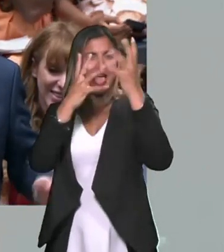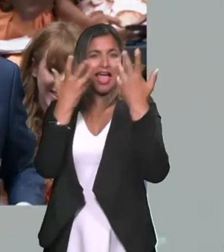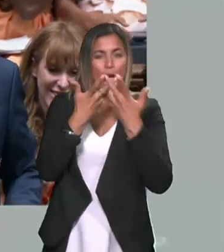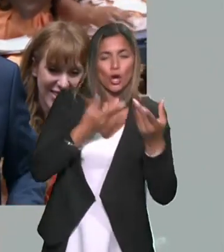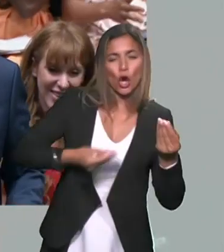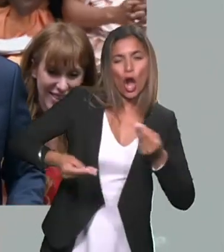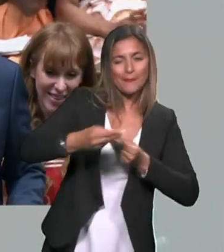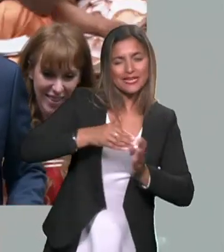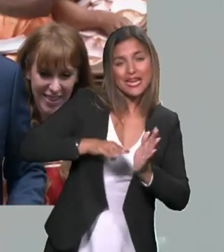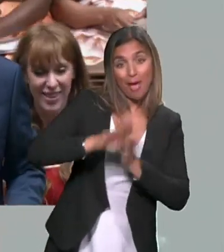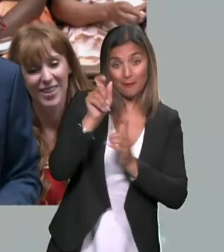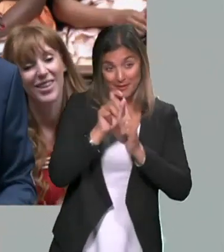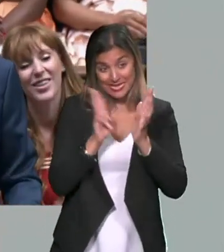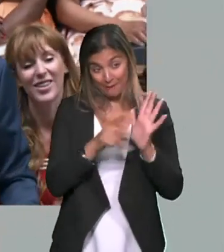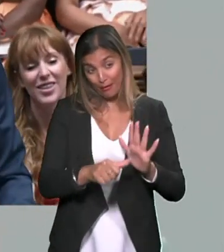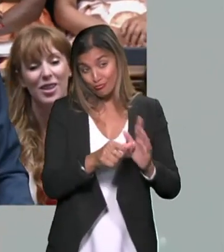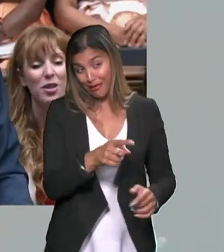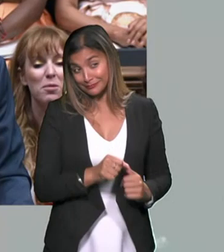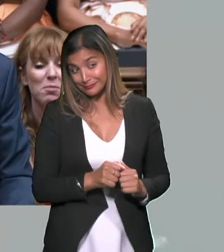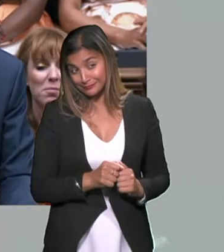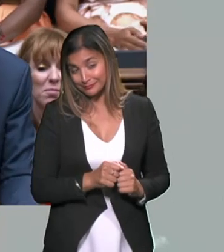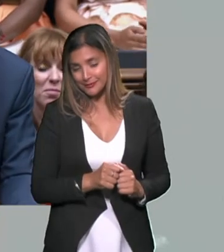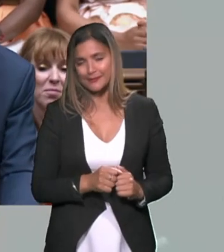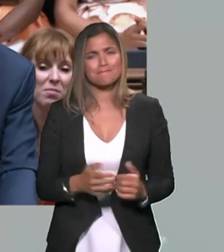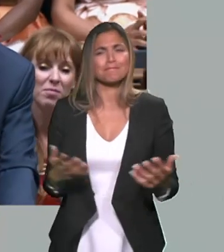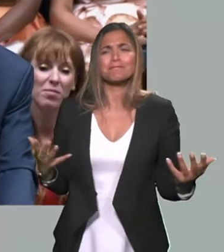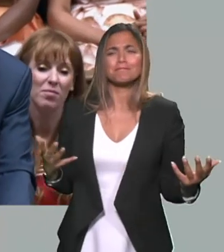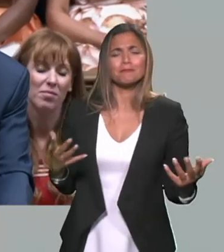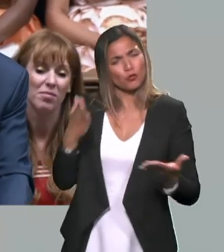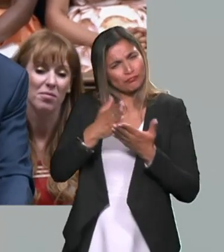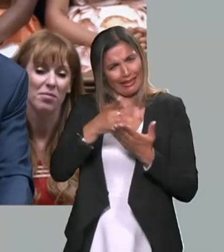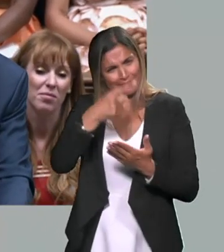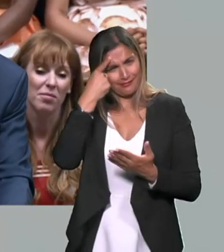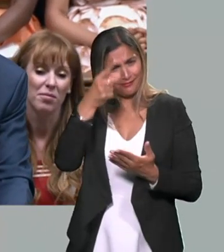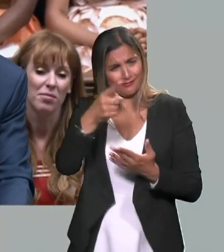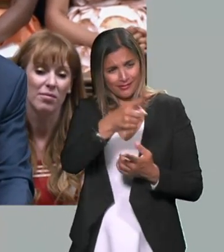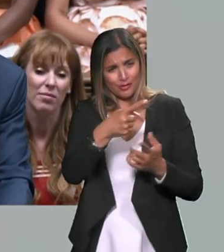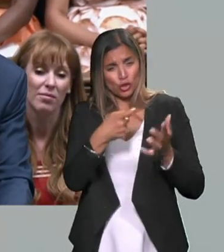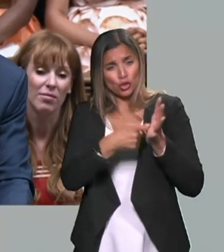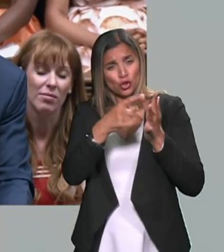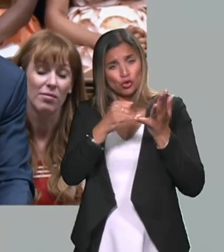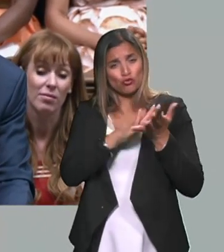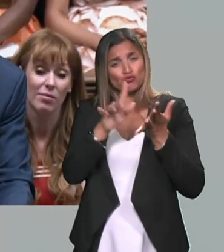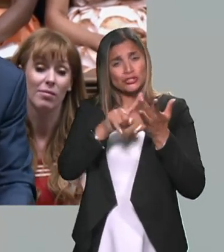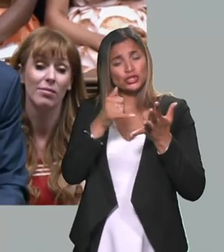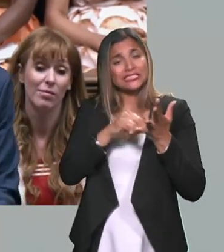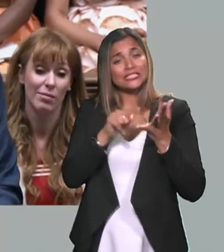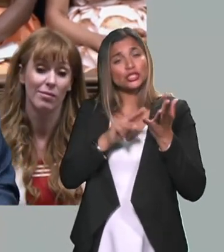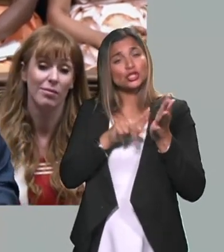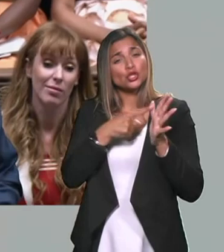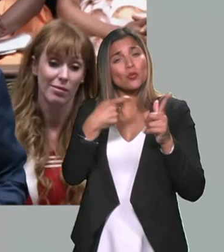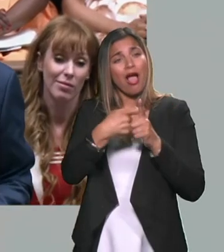Can the Prime Minister think of any jobs his former Chancellor may have had that means he bears some responsibility